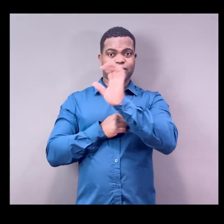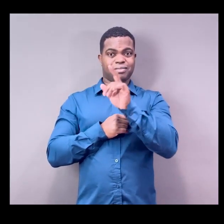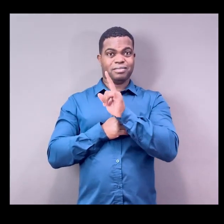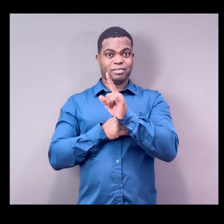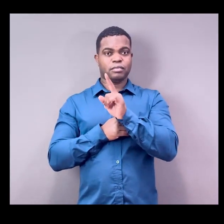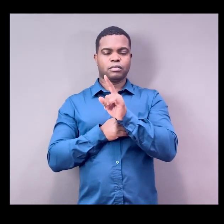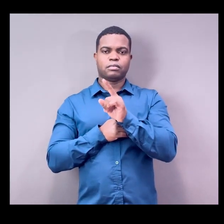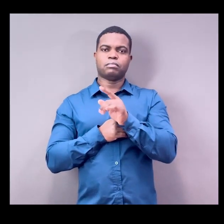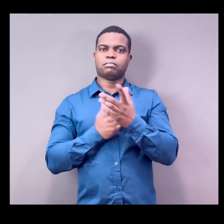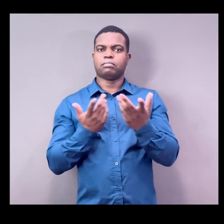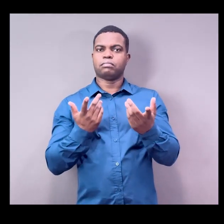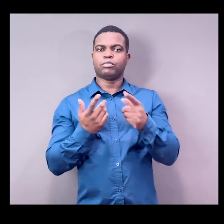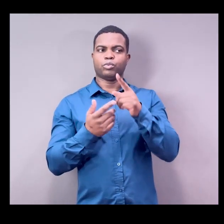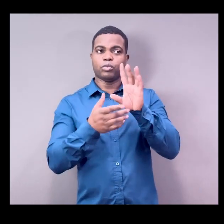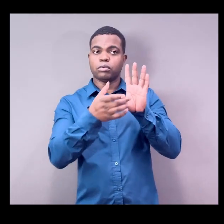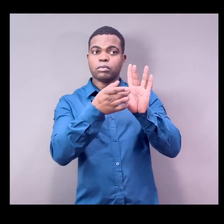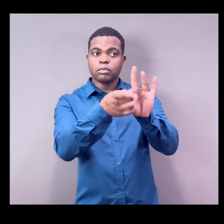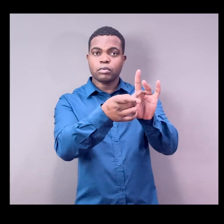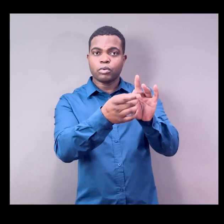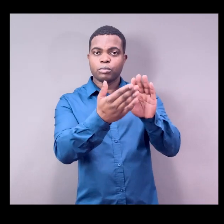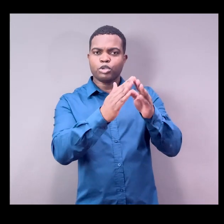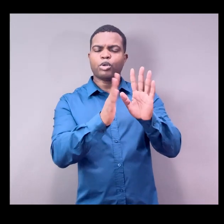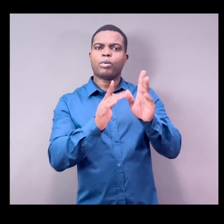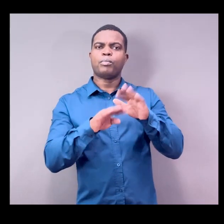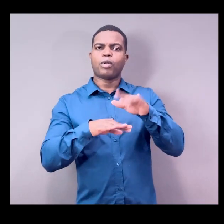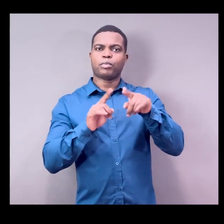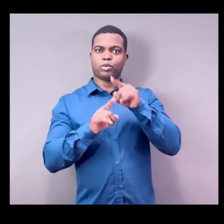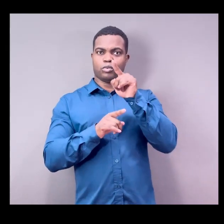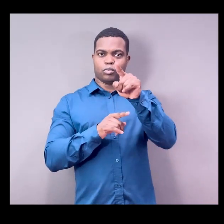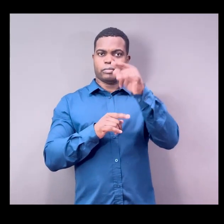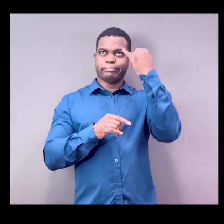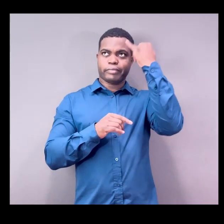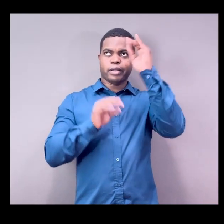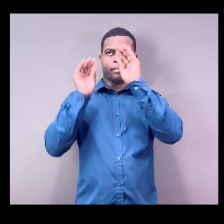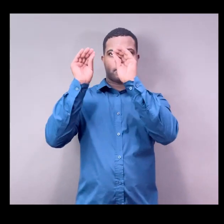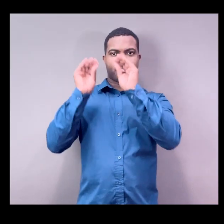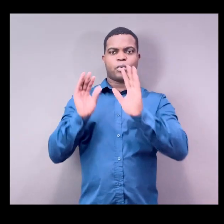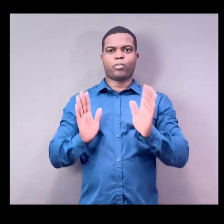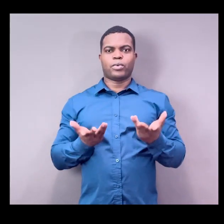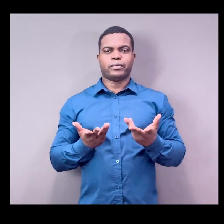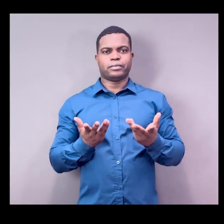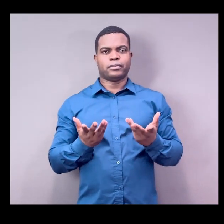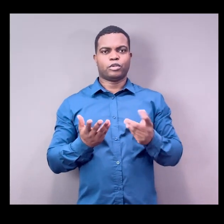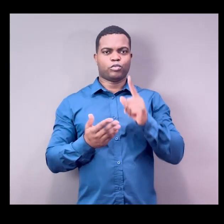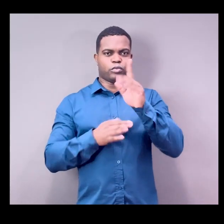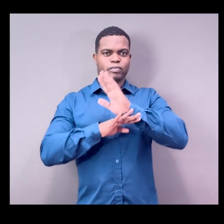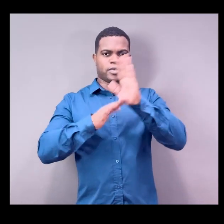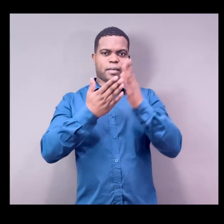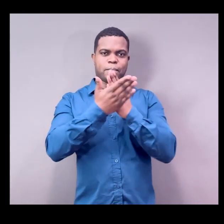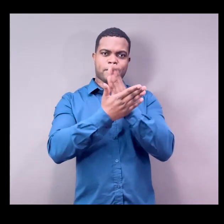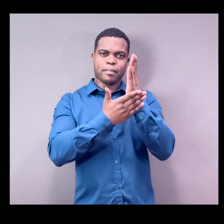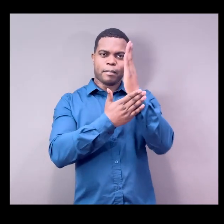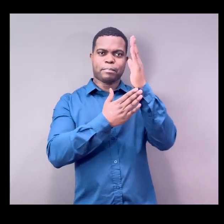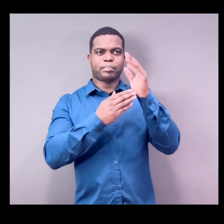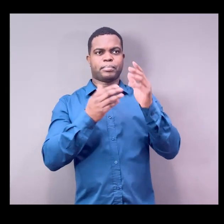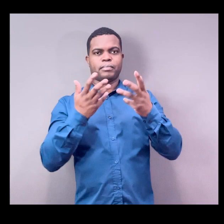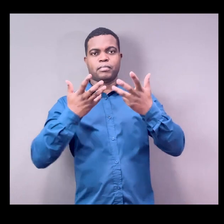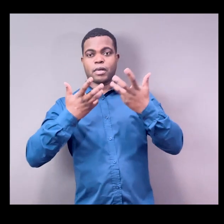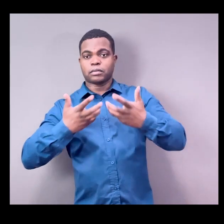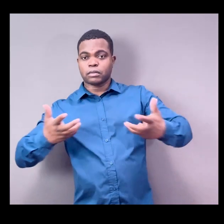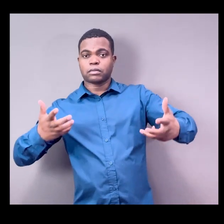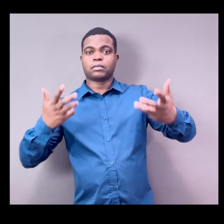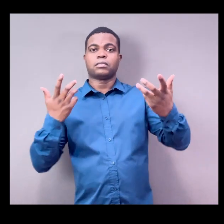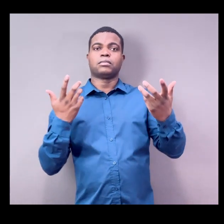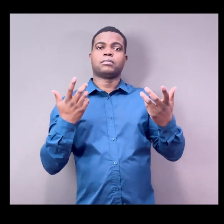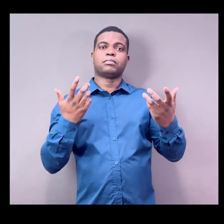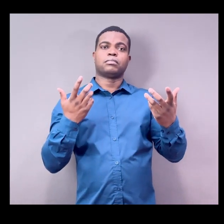own organization, not the community. Now you know that you have performed your needs assessment and you have mapped the assets.